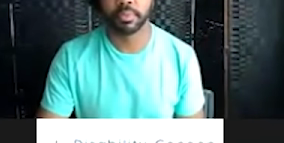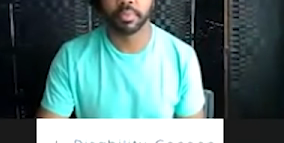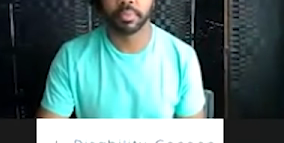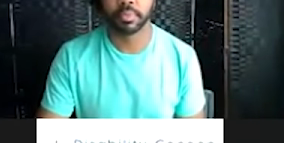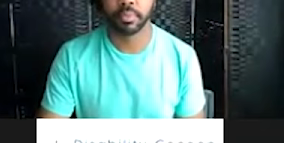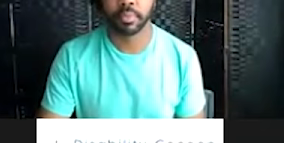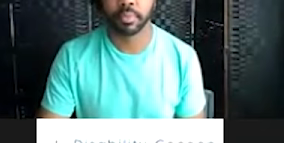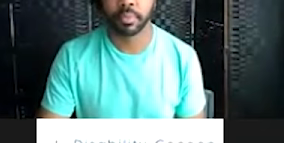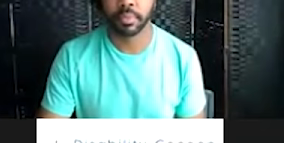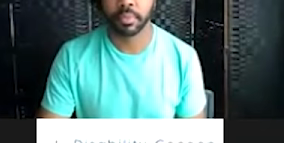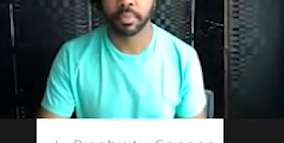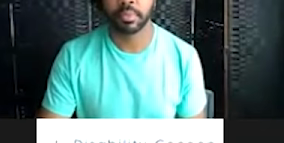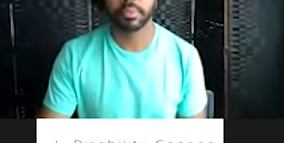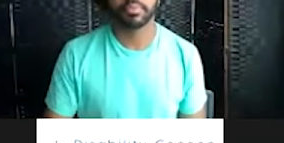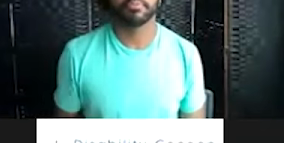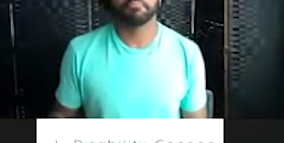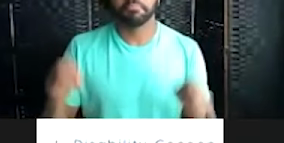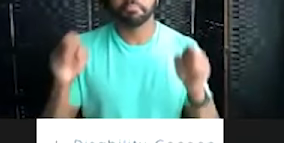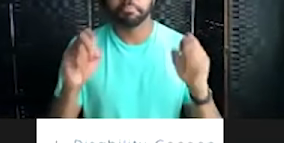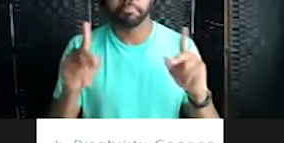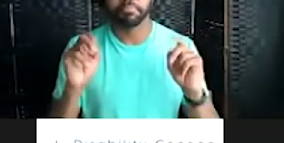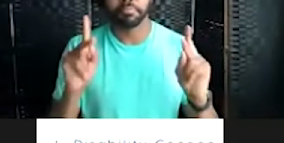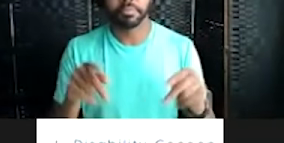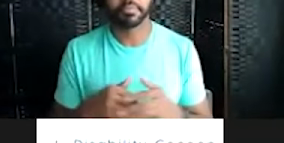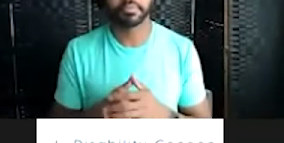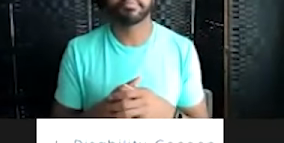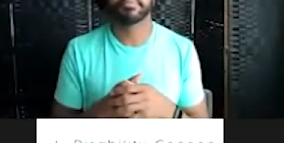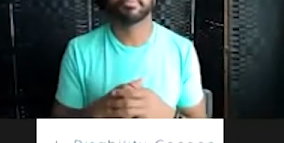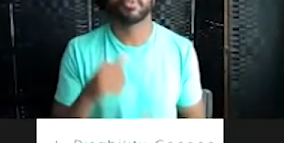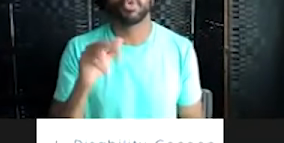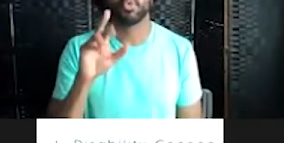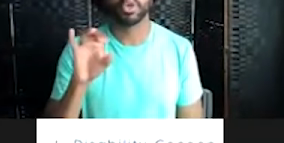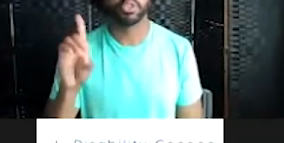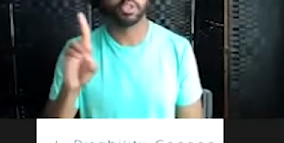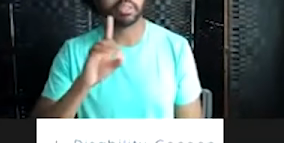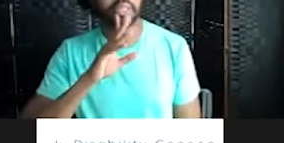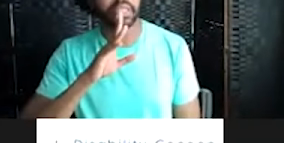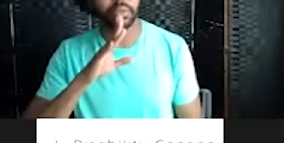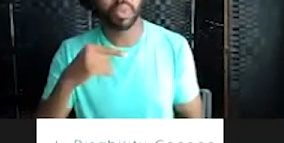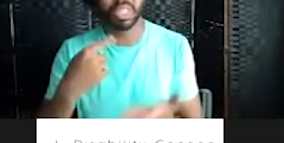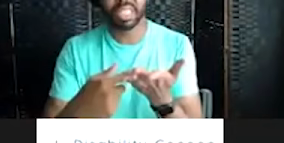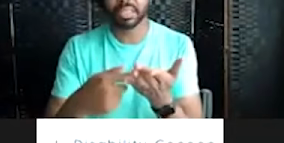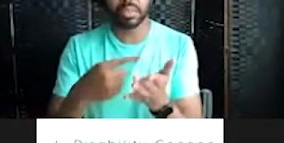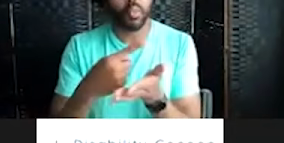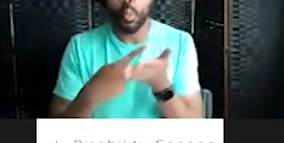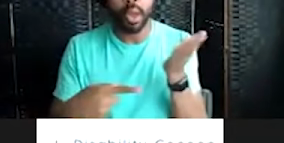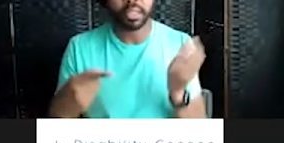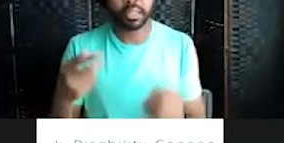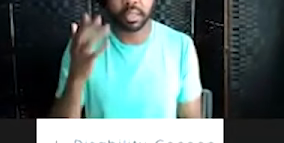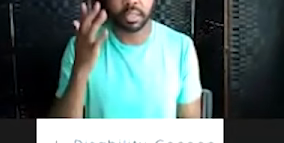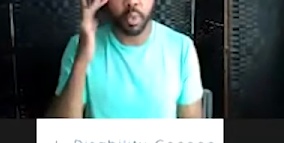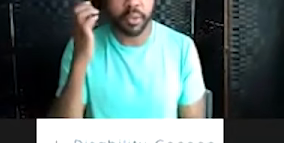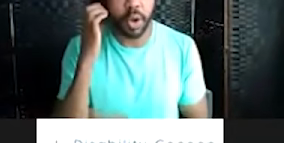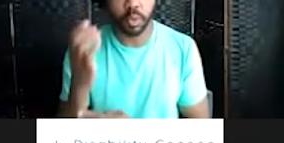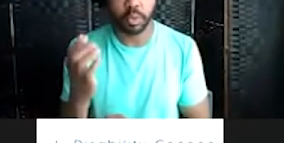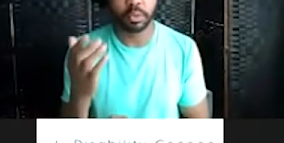Okay, so let's dive into defining what a smart home is. I don't know if you've